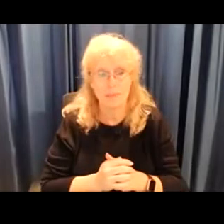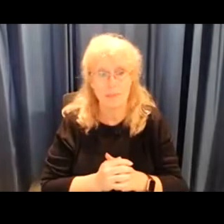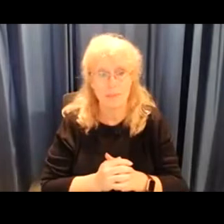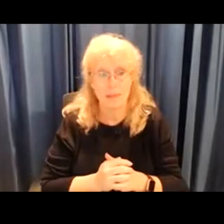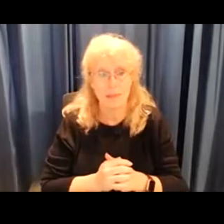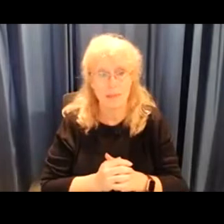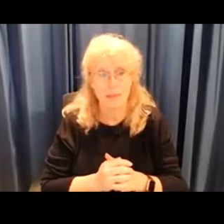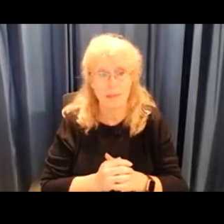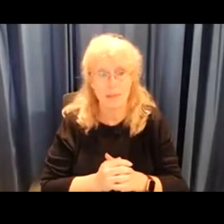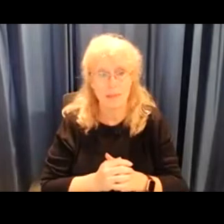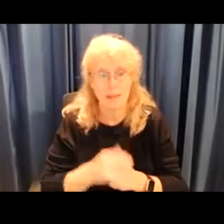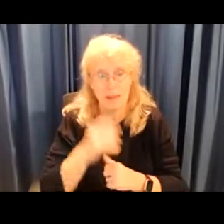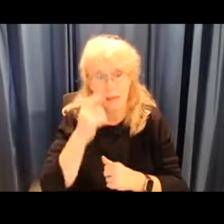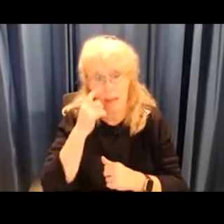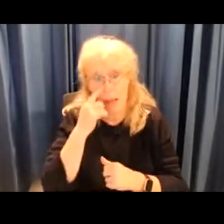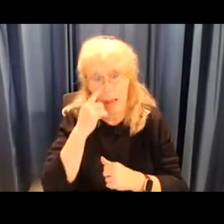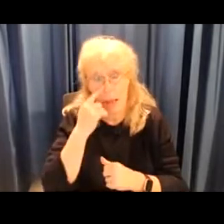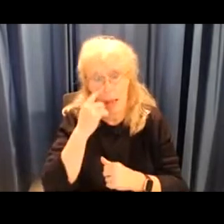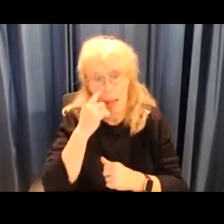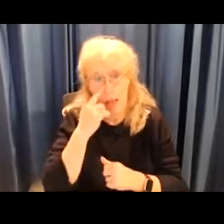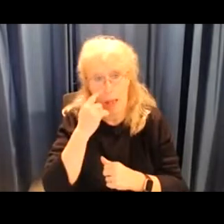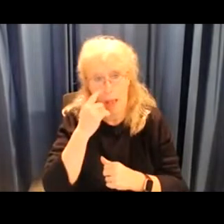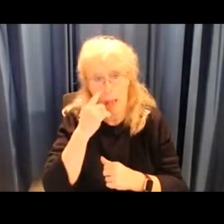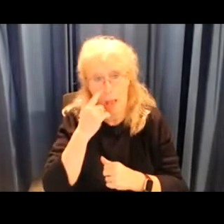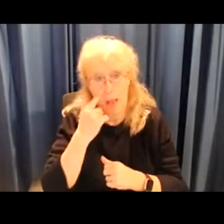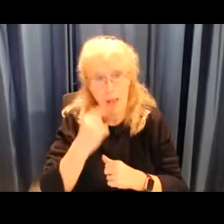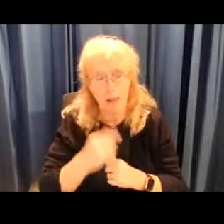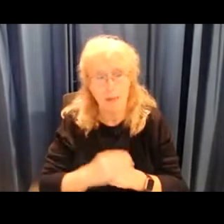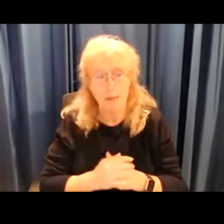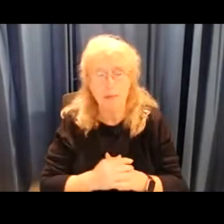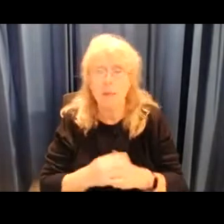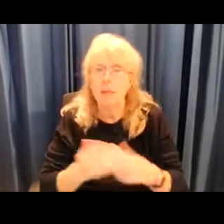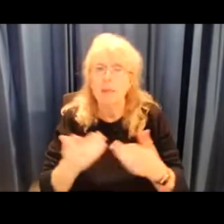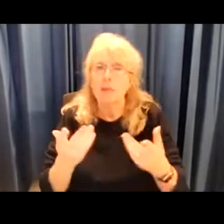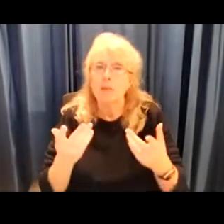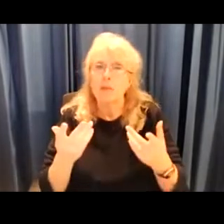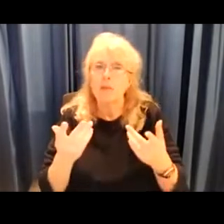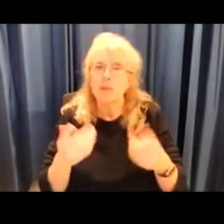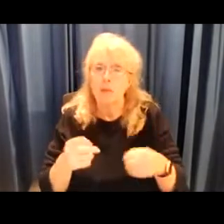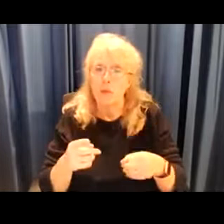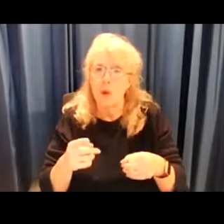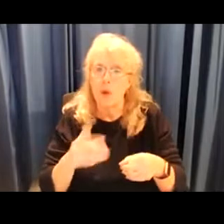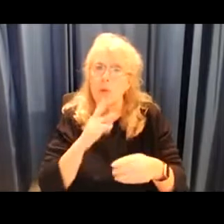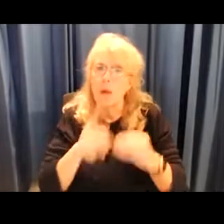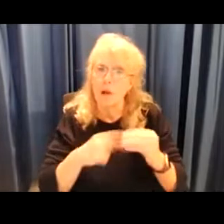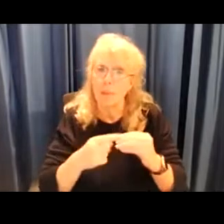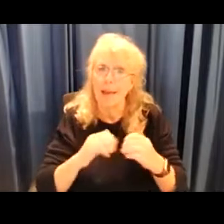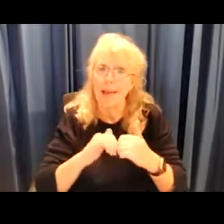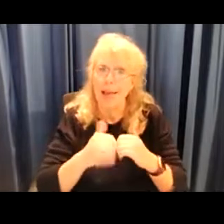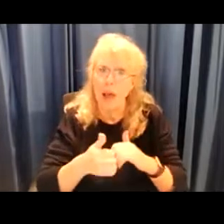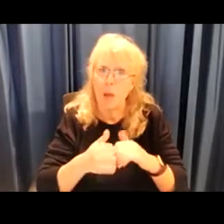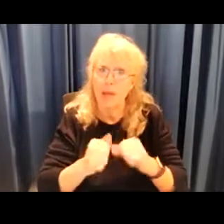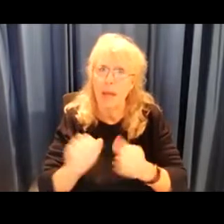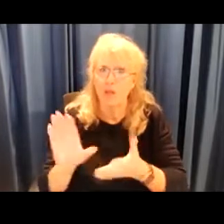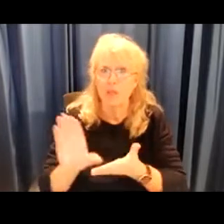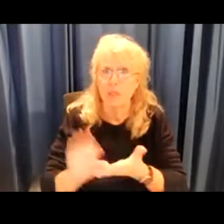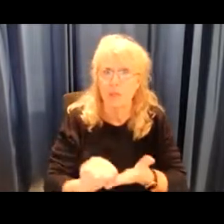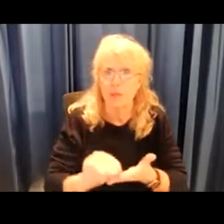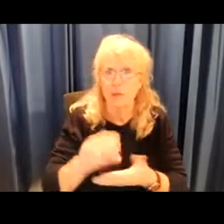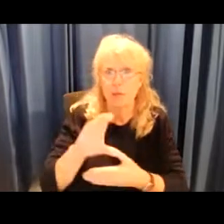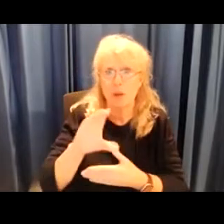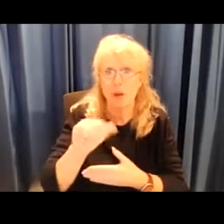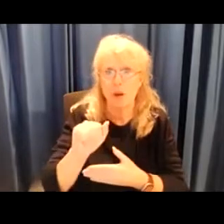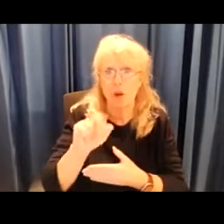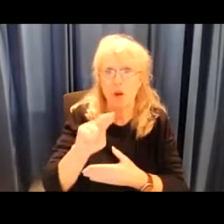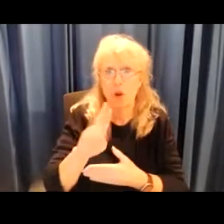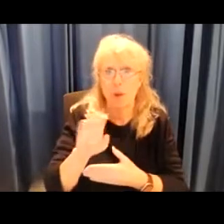When we talk about how can we reduce carbon, and we don't talk about